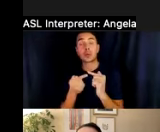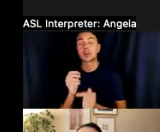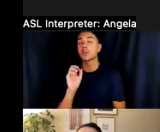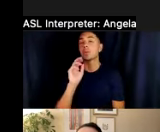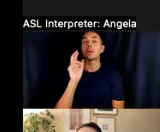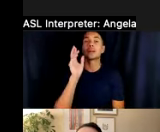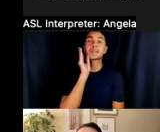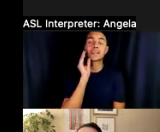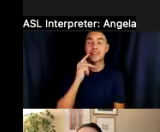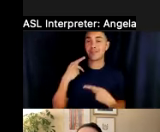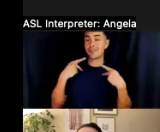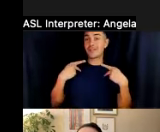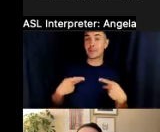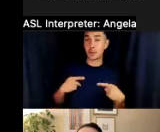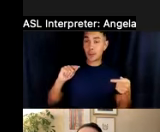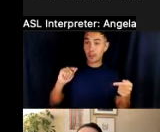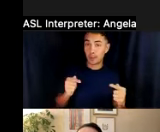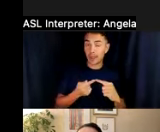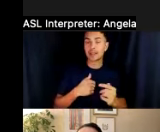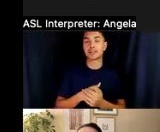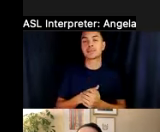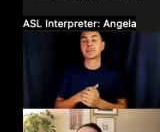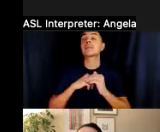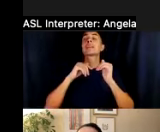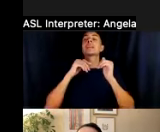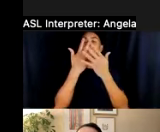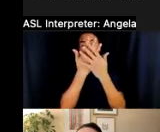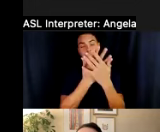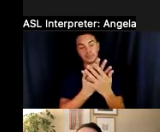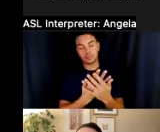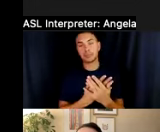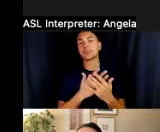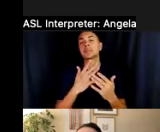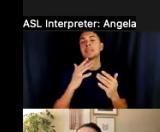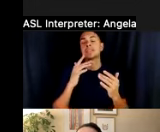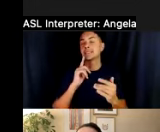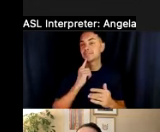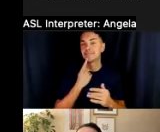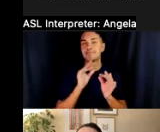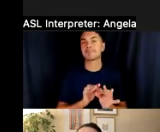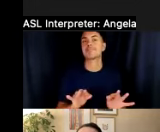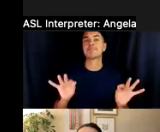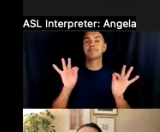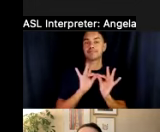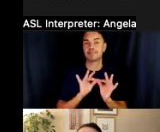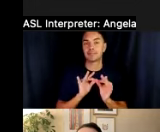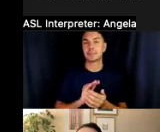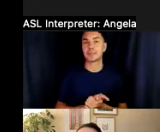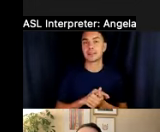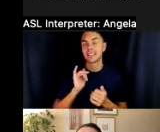experiencing physical pain, the exam is still essential. It's an essential part of